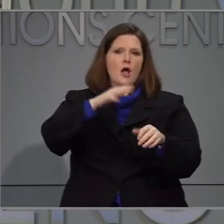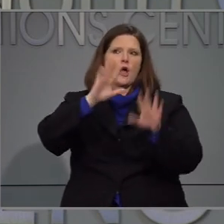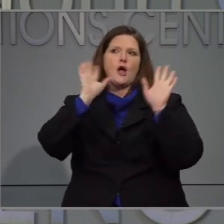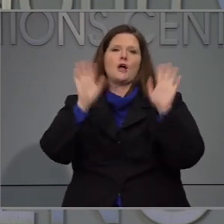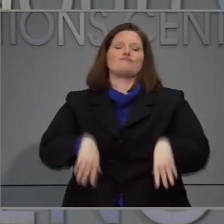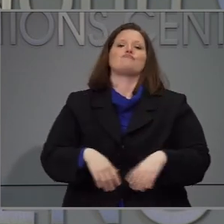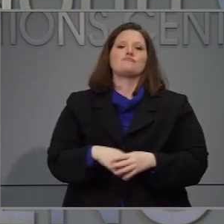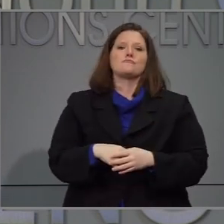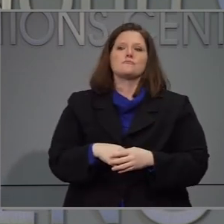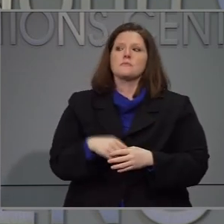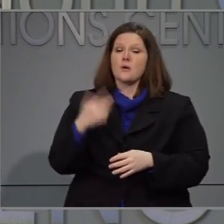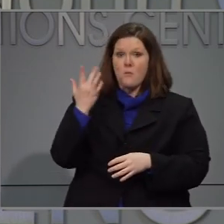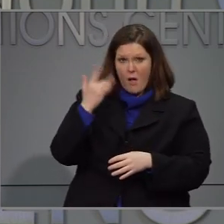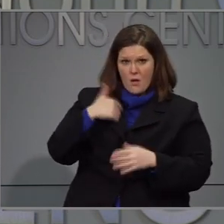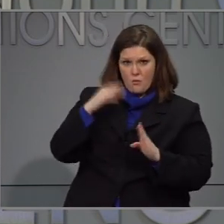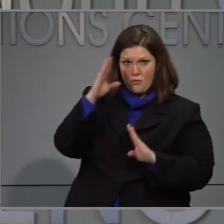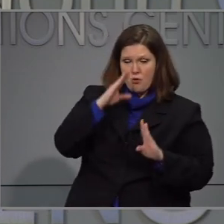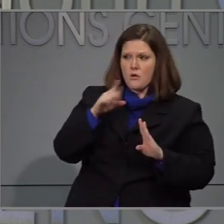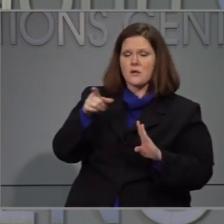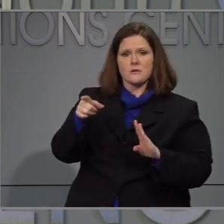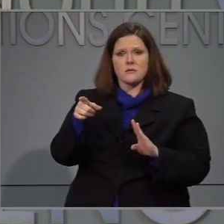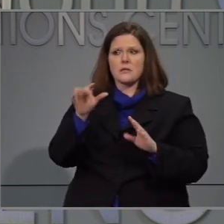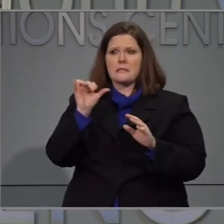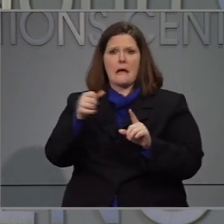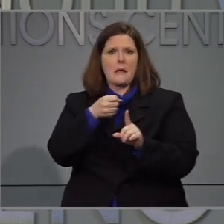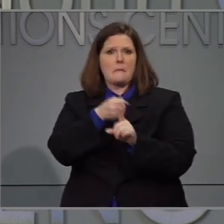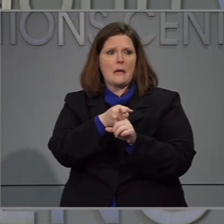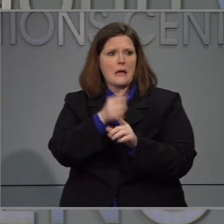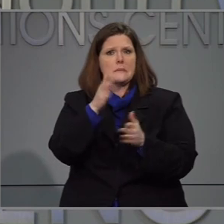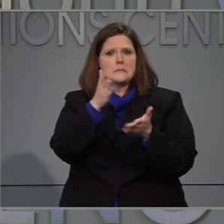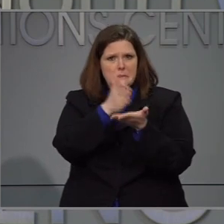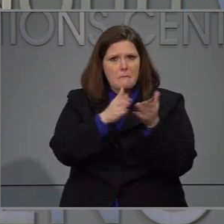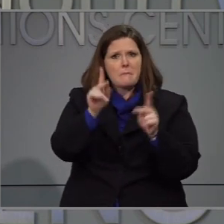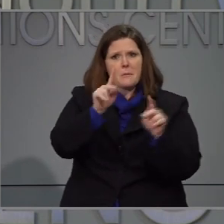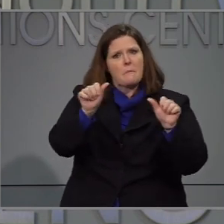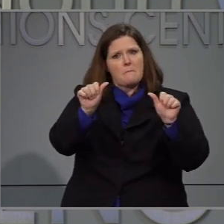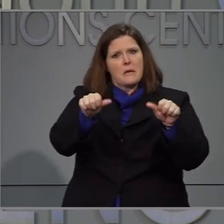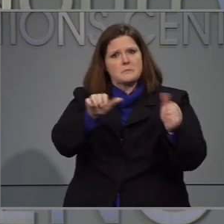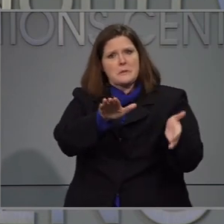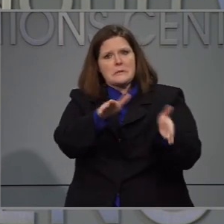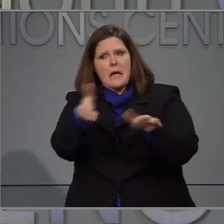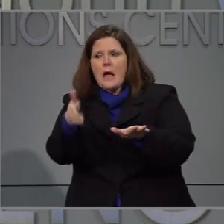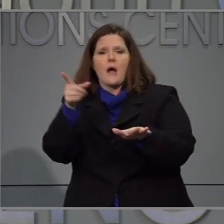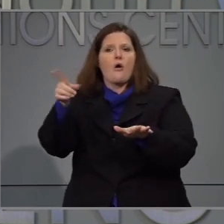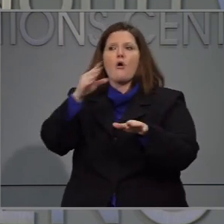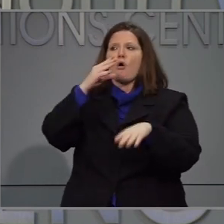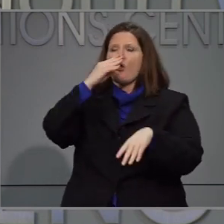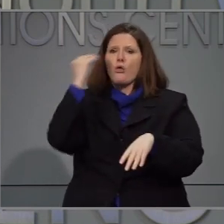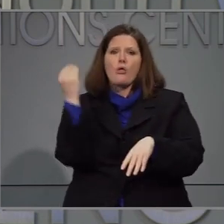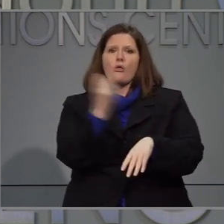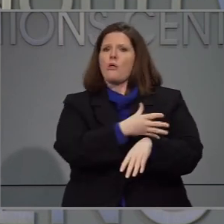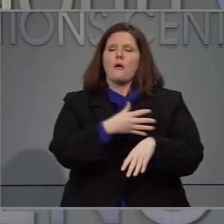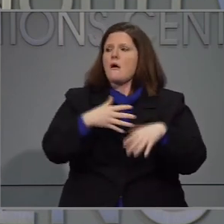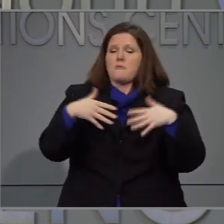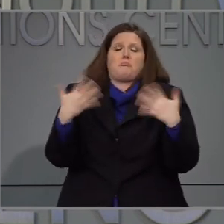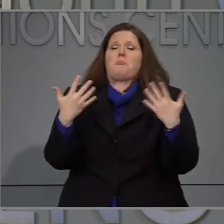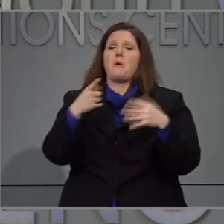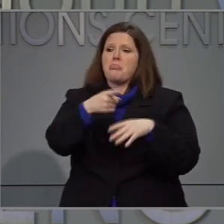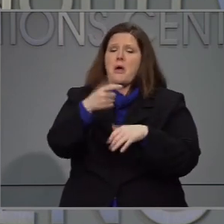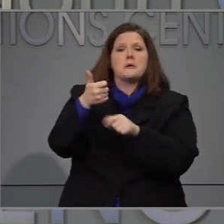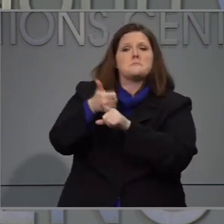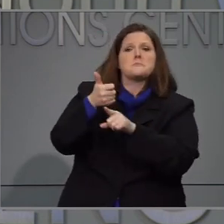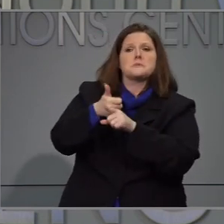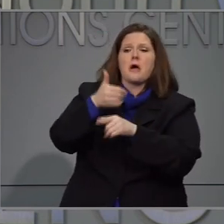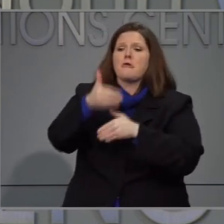truly a matter of life and death. And when people do things to transfer the virus to other people